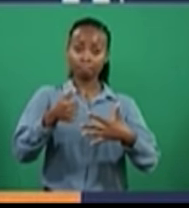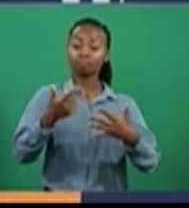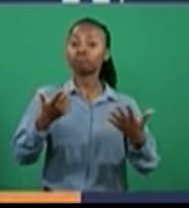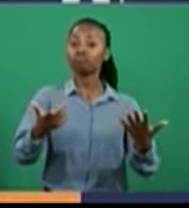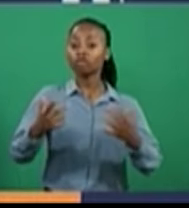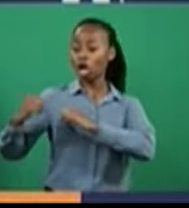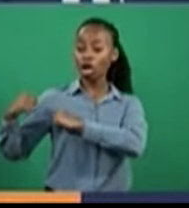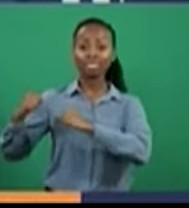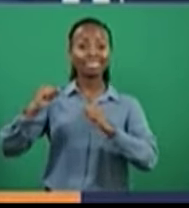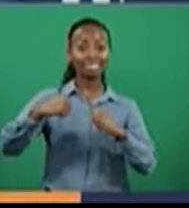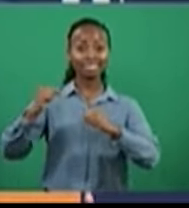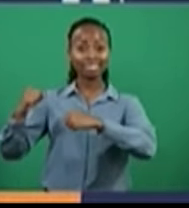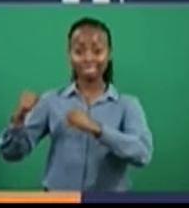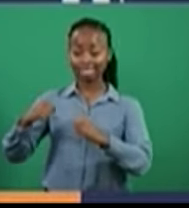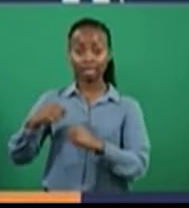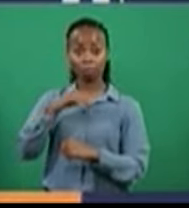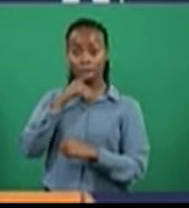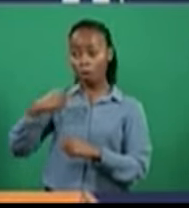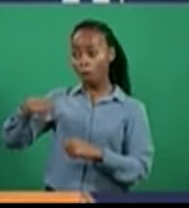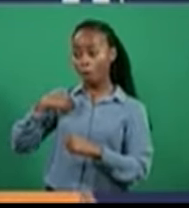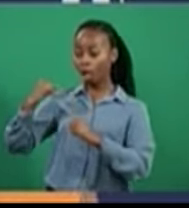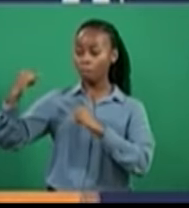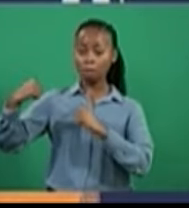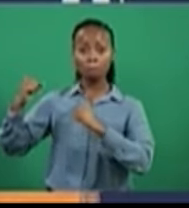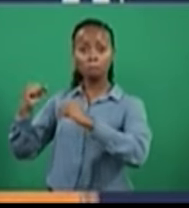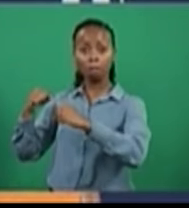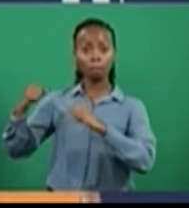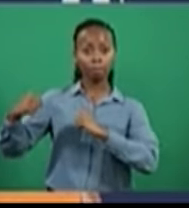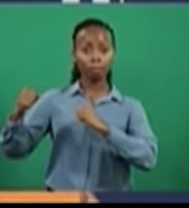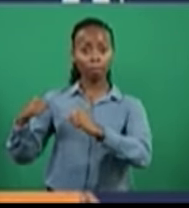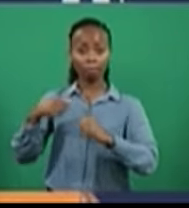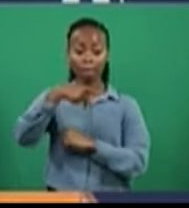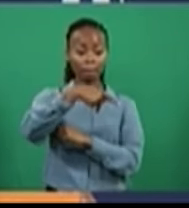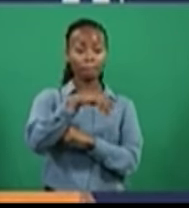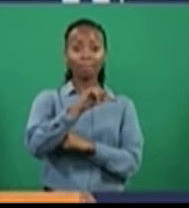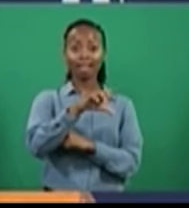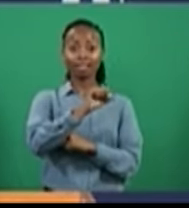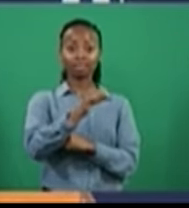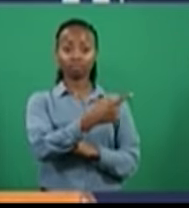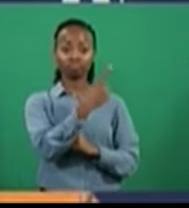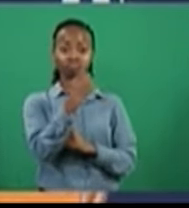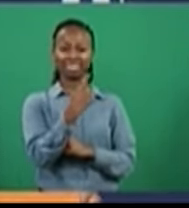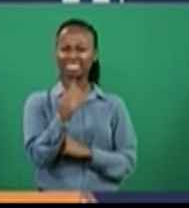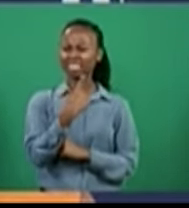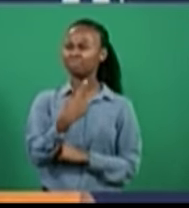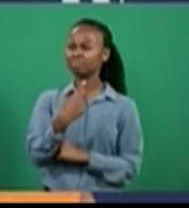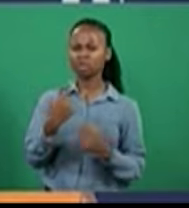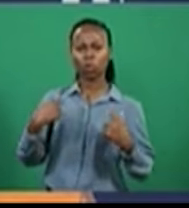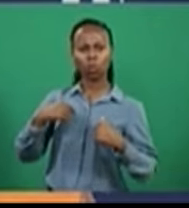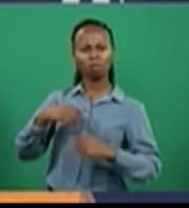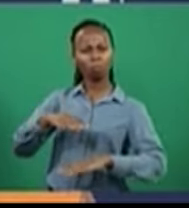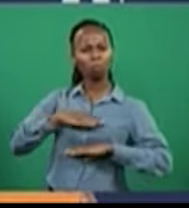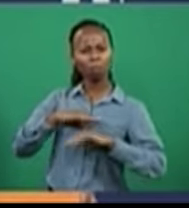consensus, which Palesa raised, and how difficult was it to, you said sufficient consensus,